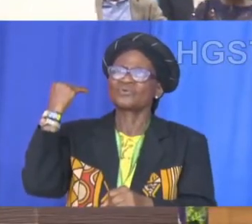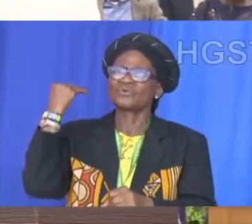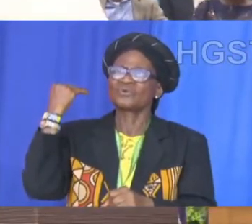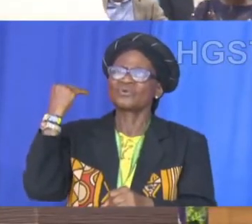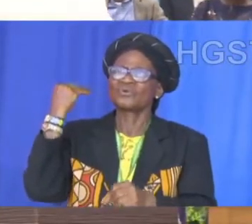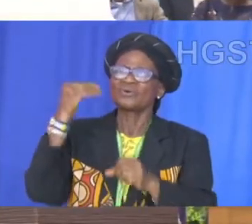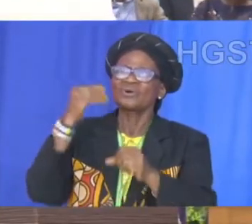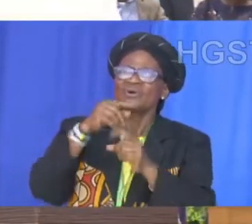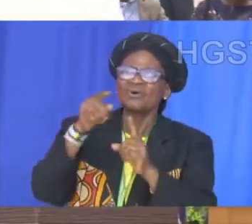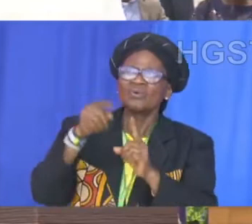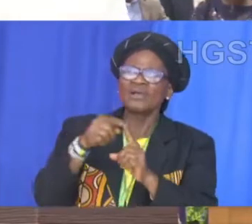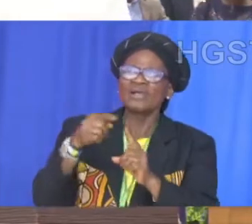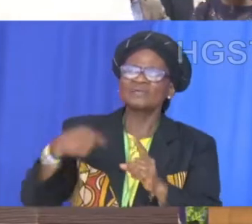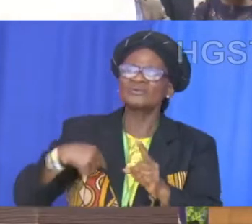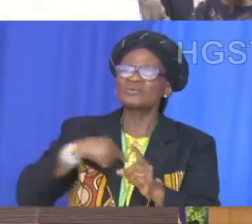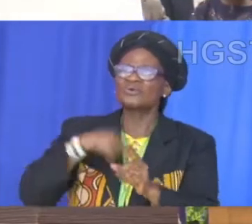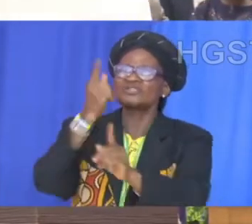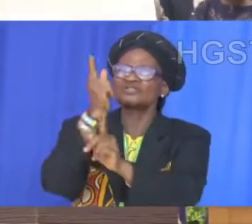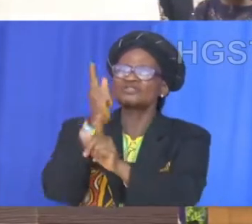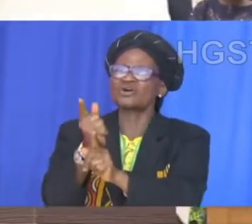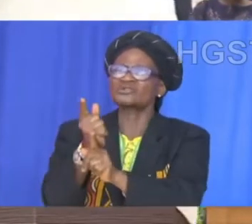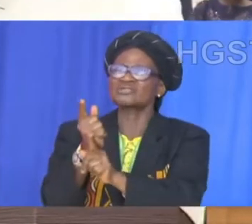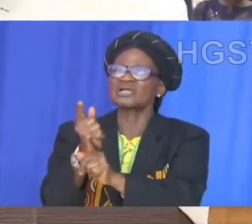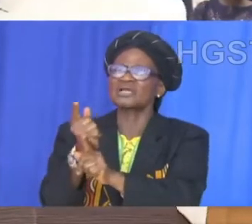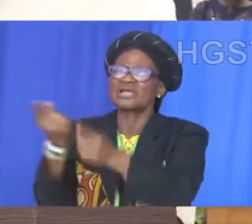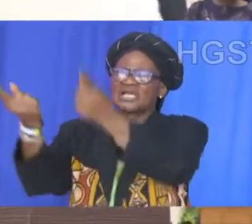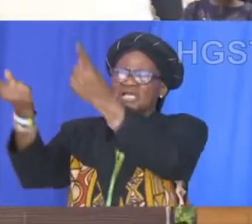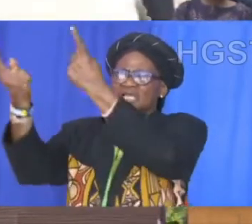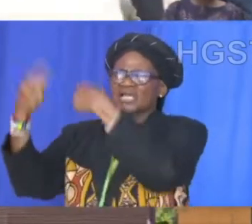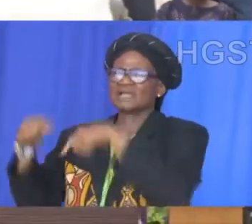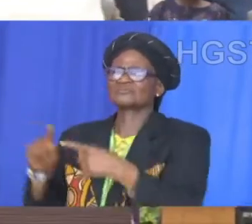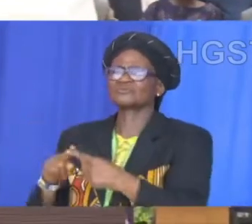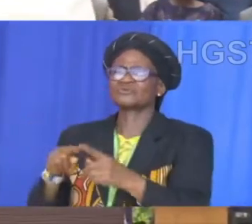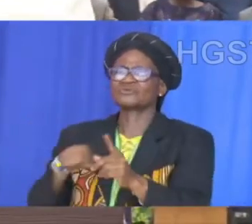when we just came to this camp,